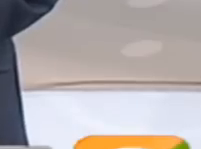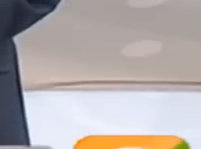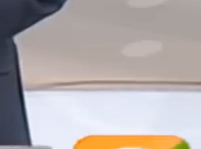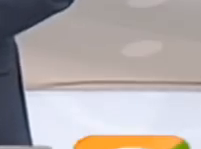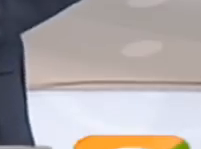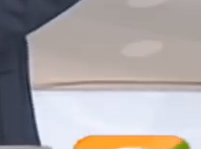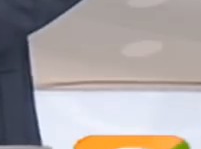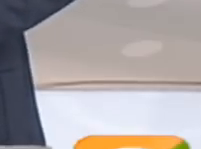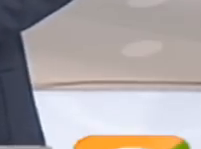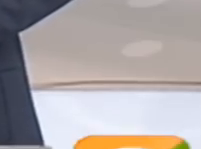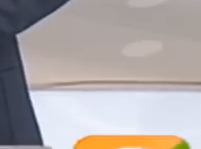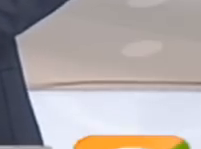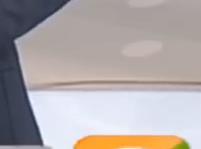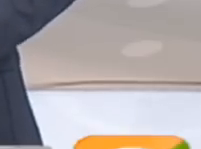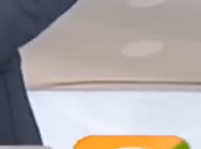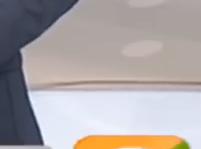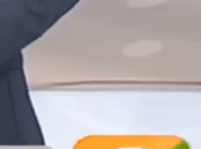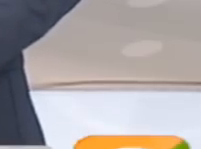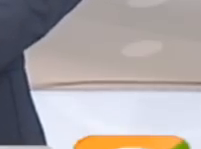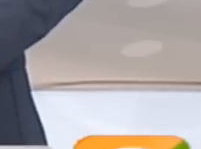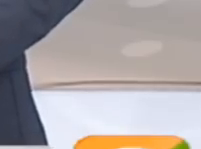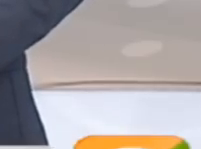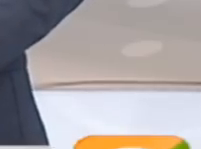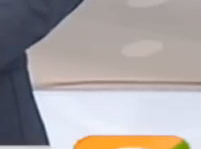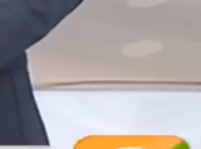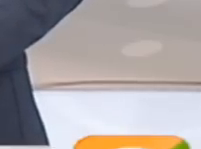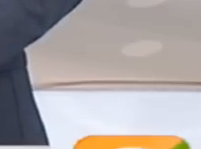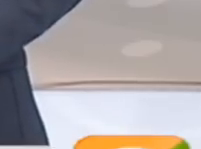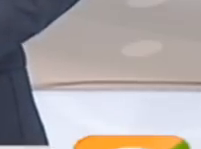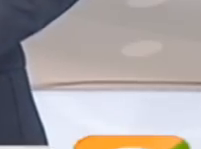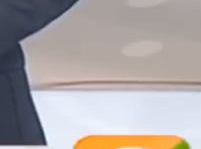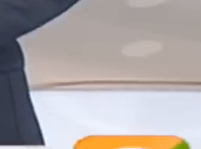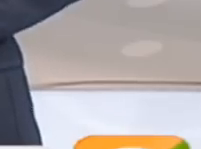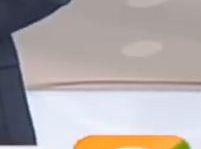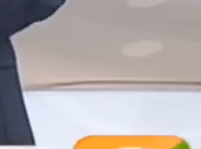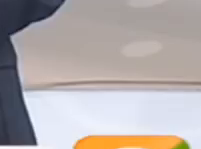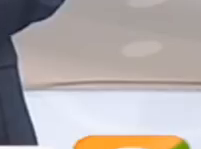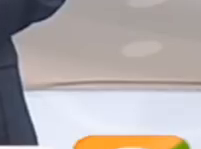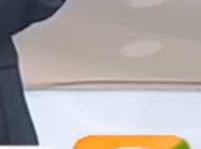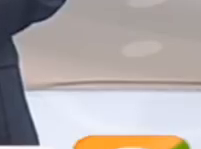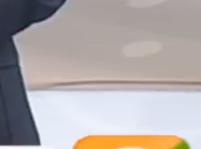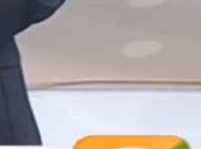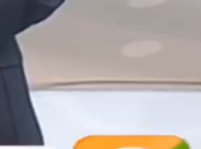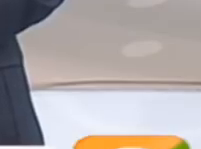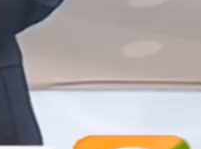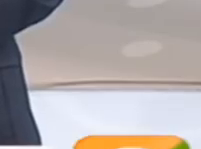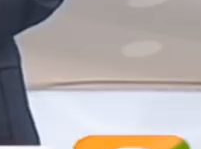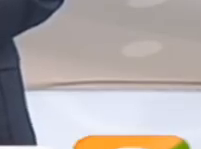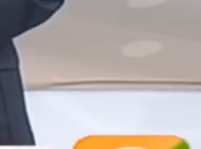Well, Kipchoge, who defended his title in spectacular fashion, clocked